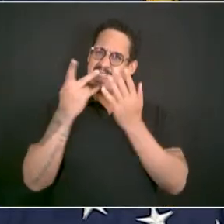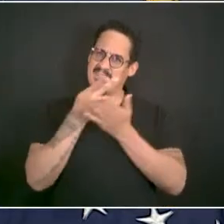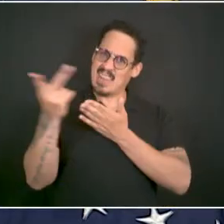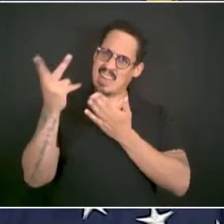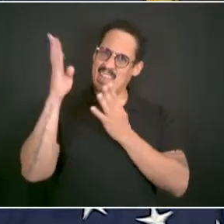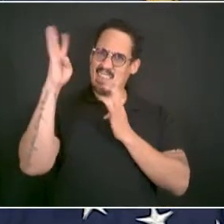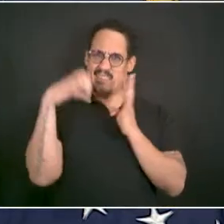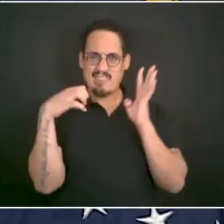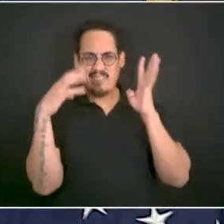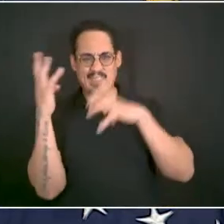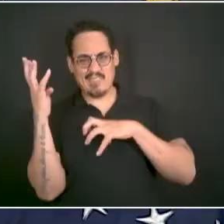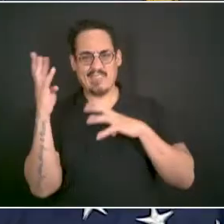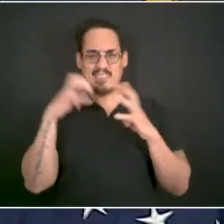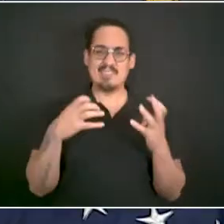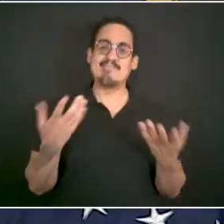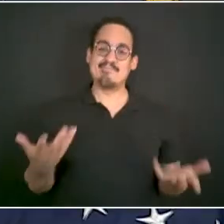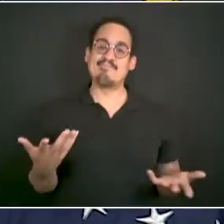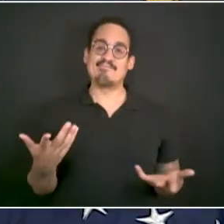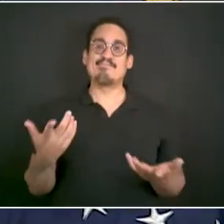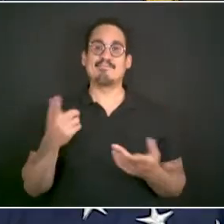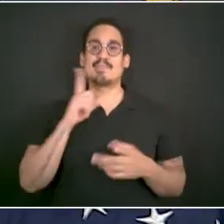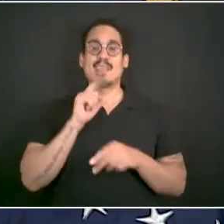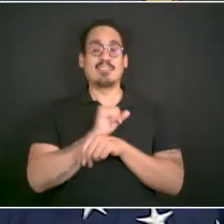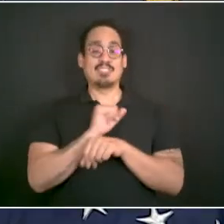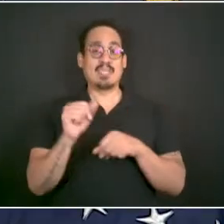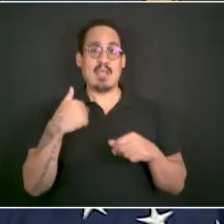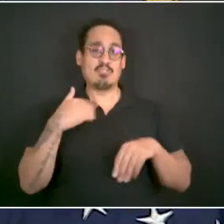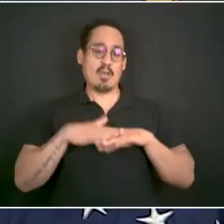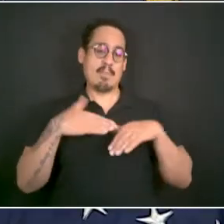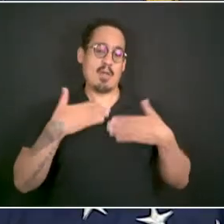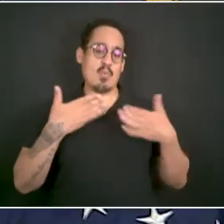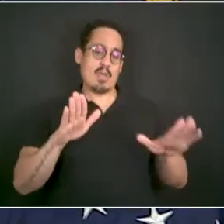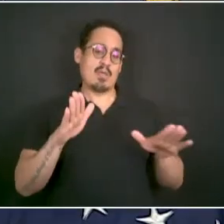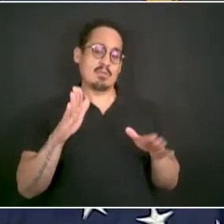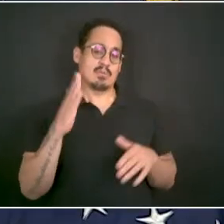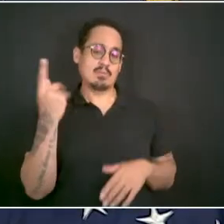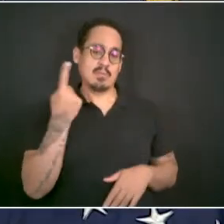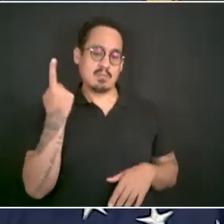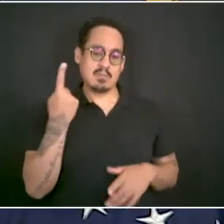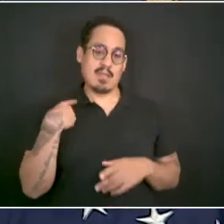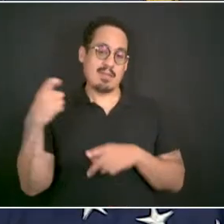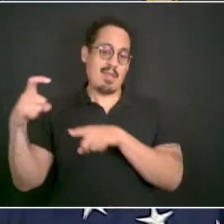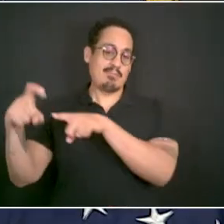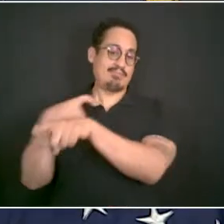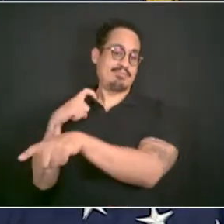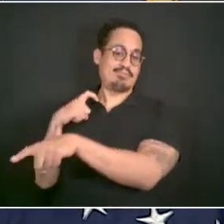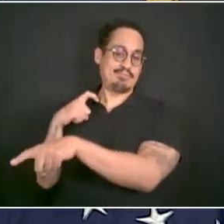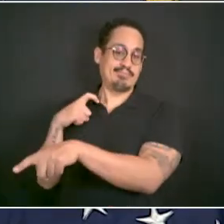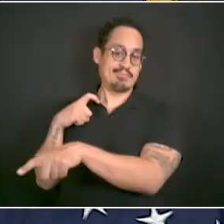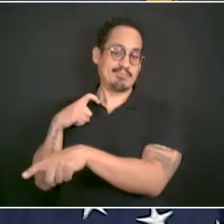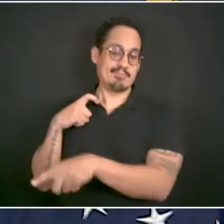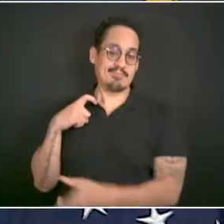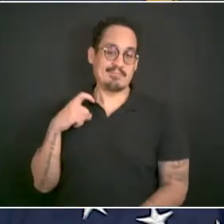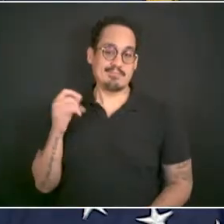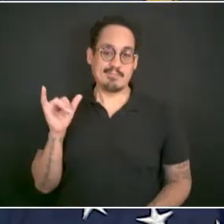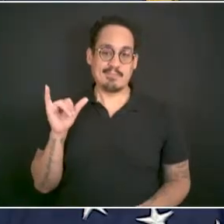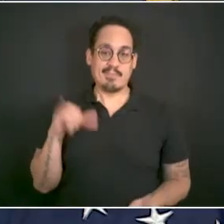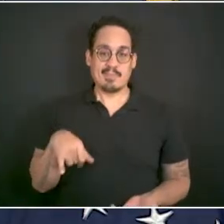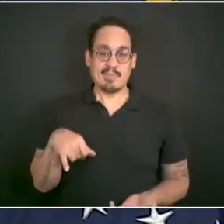Actually, as I was on my way somewhere else, NJ, and I got the call that